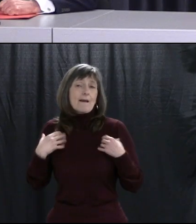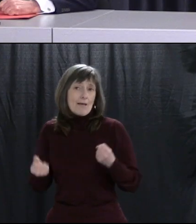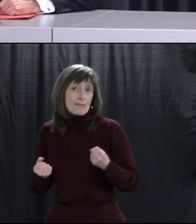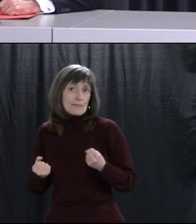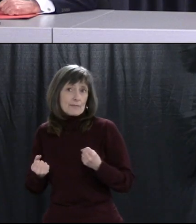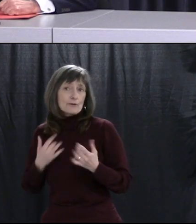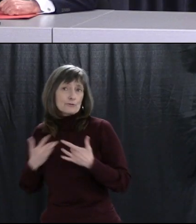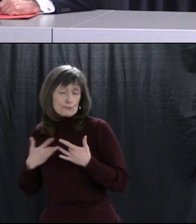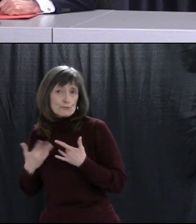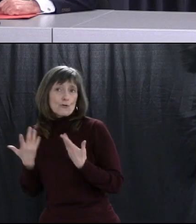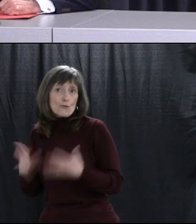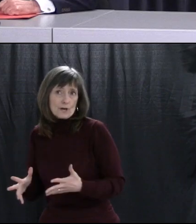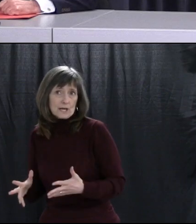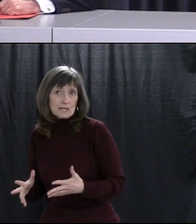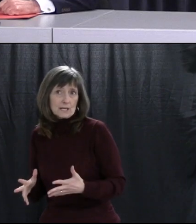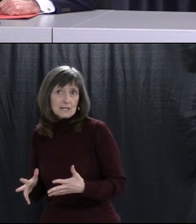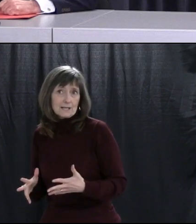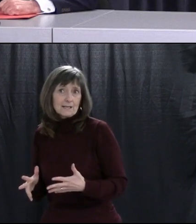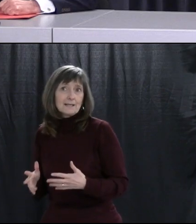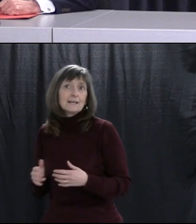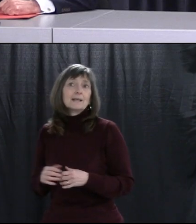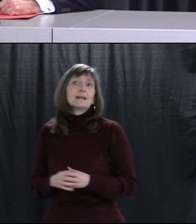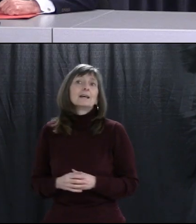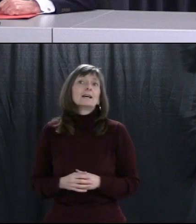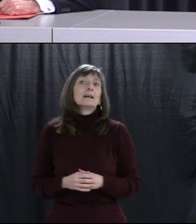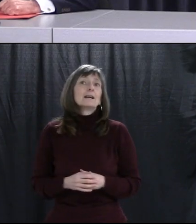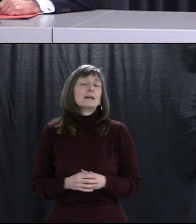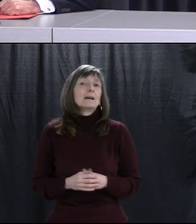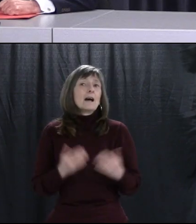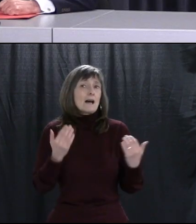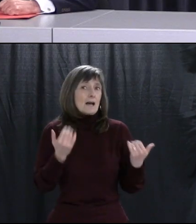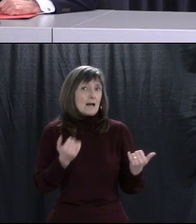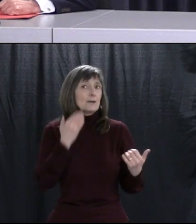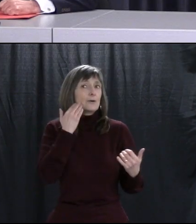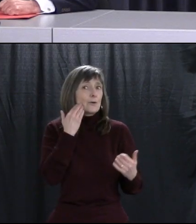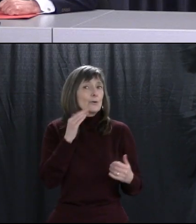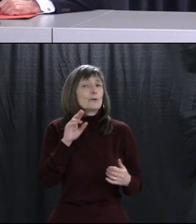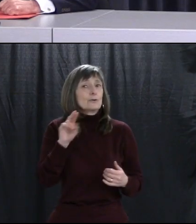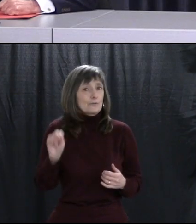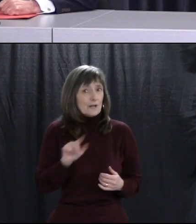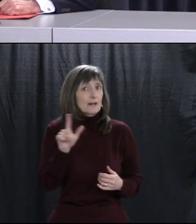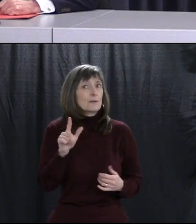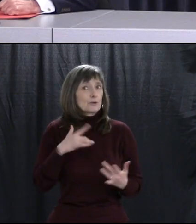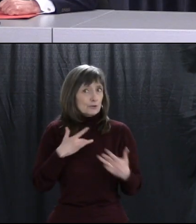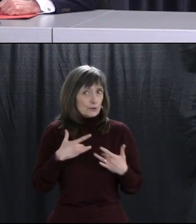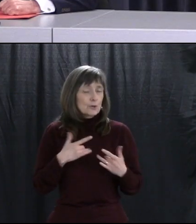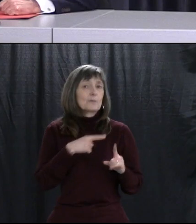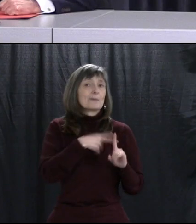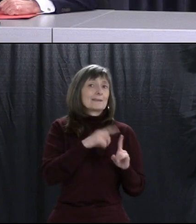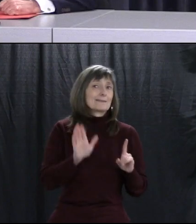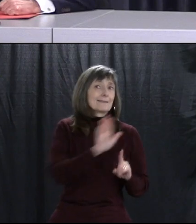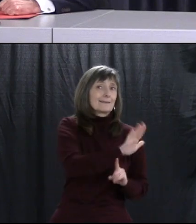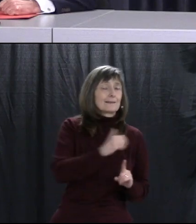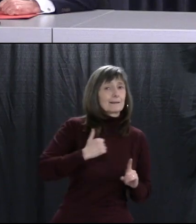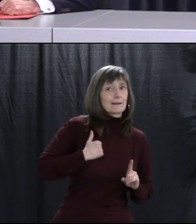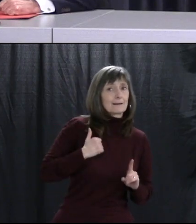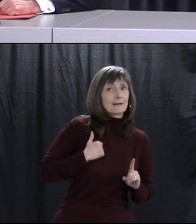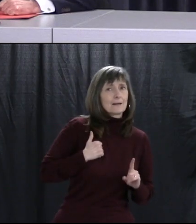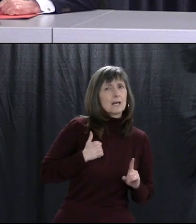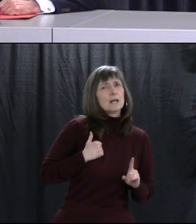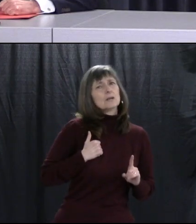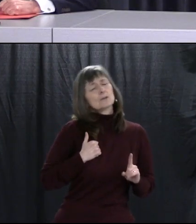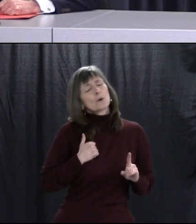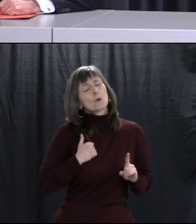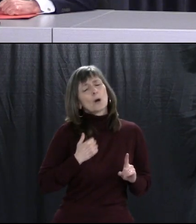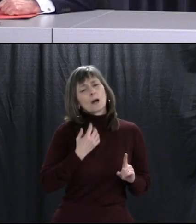very present in Newfoundland and Labrador, even compared to the rest of Canada. So I'm wondering how that overall health profile of the